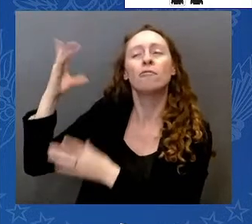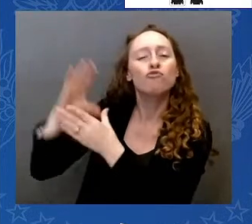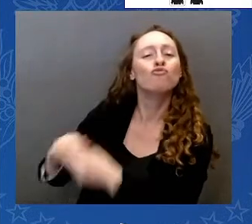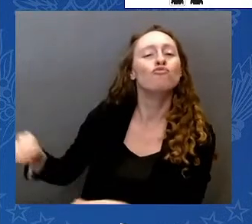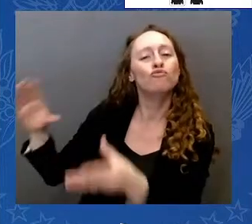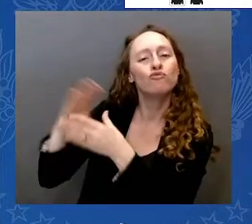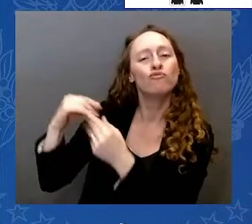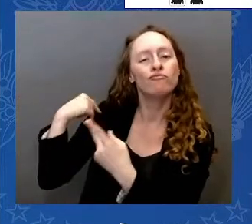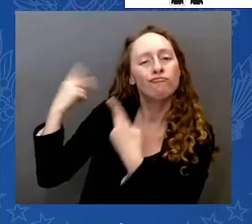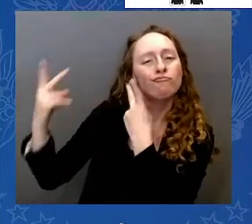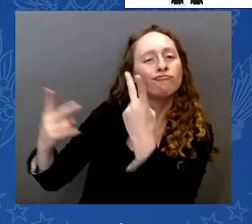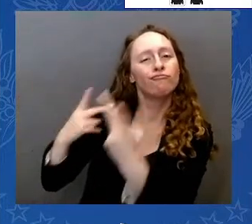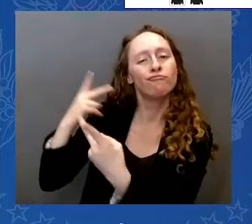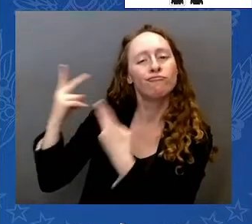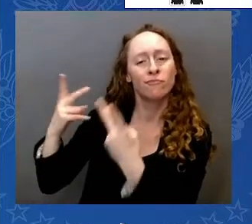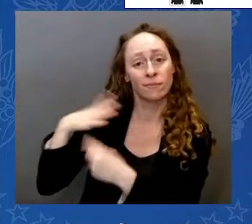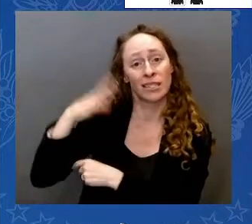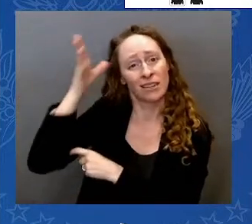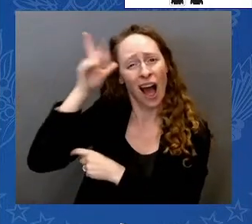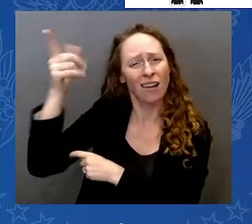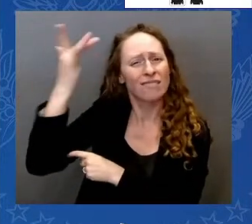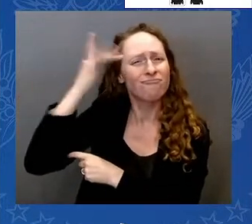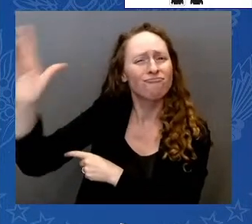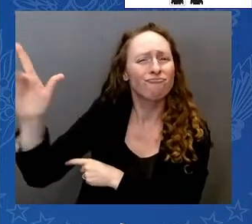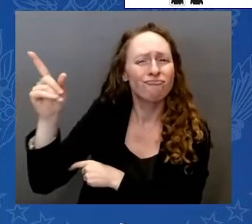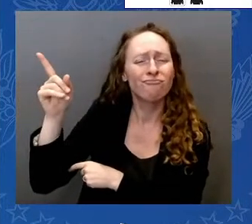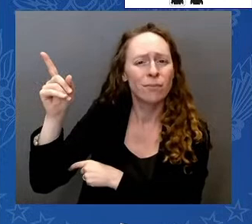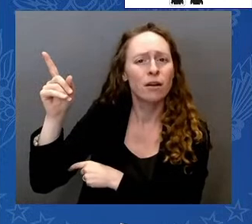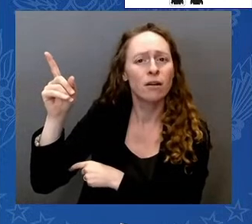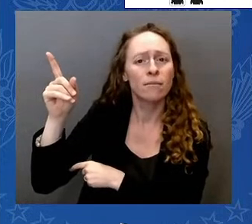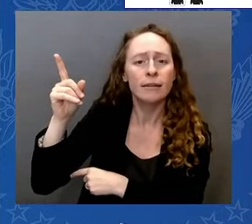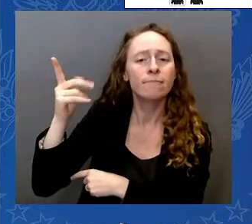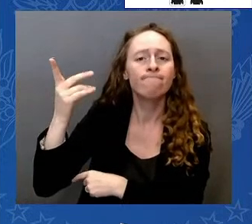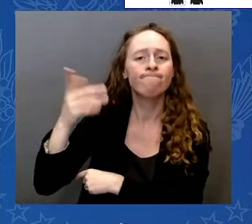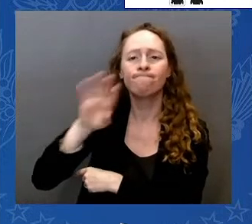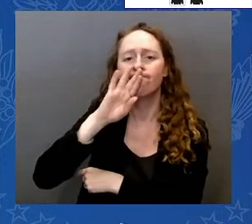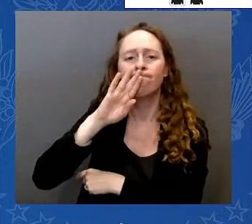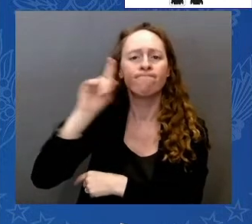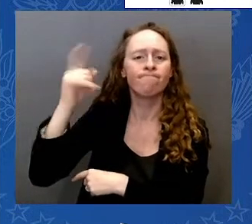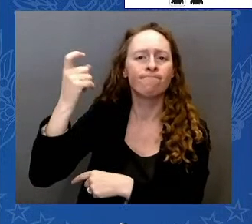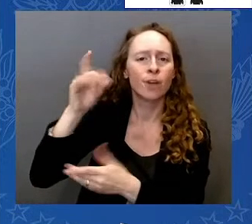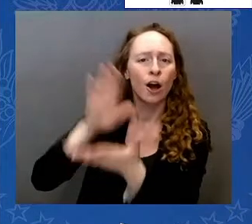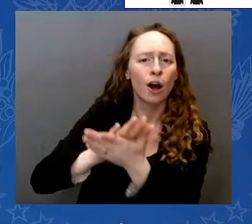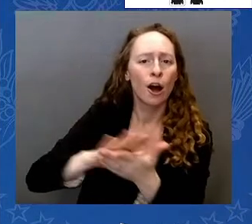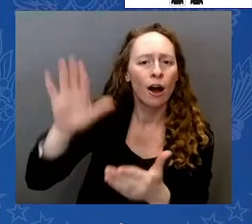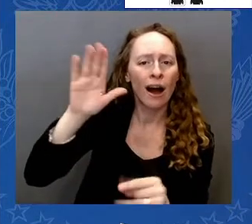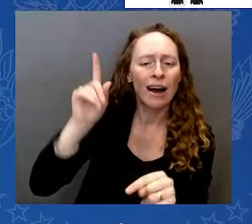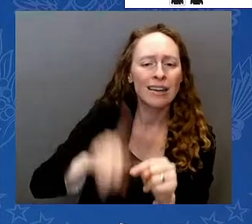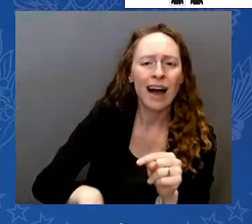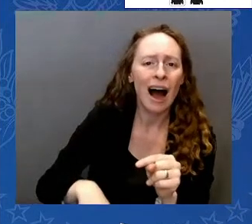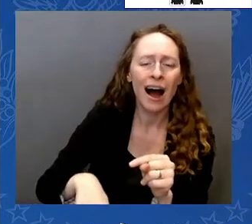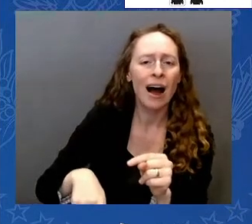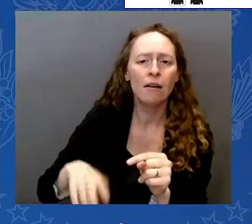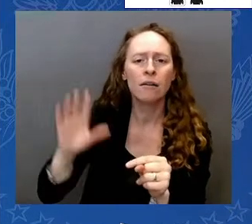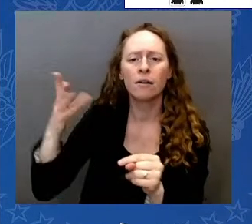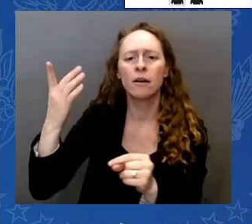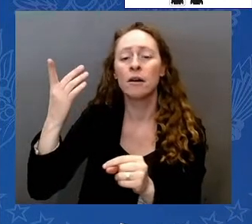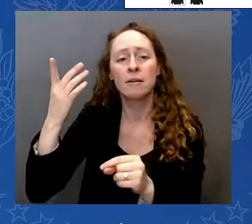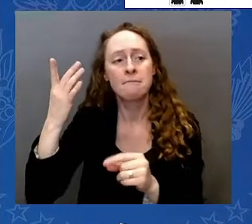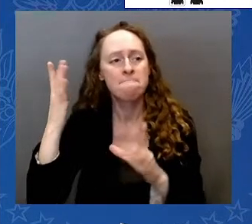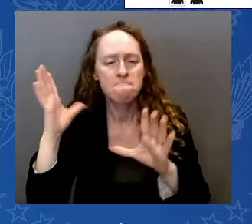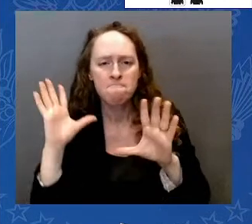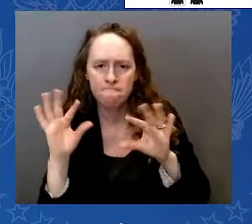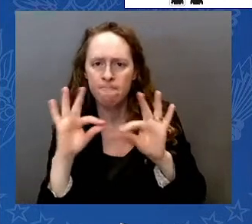had to leave Scranton because when coal died, everything died with it, and we moved down to Claymont, Delaware, a little steel town at the